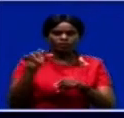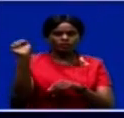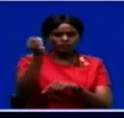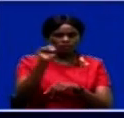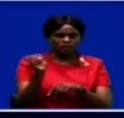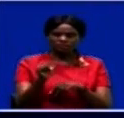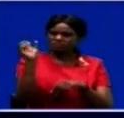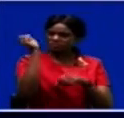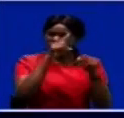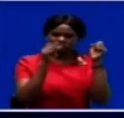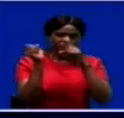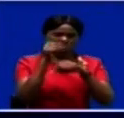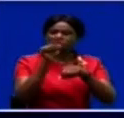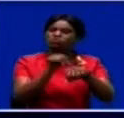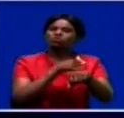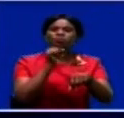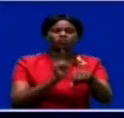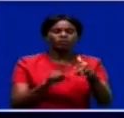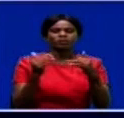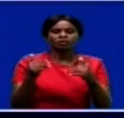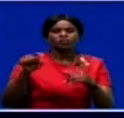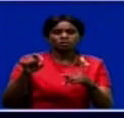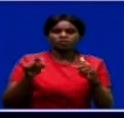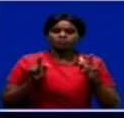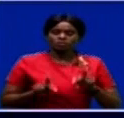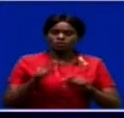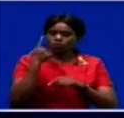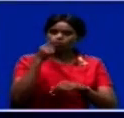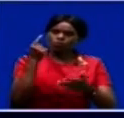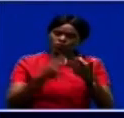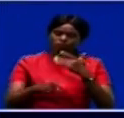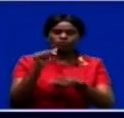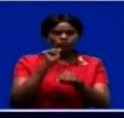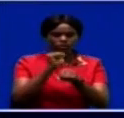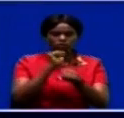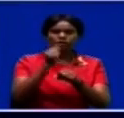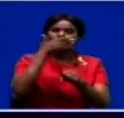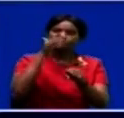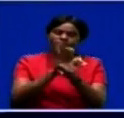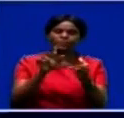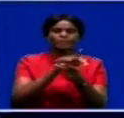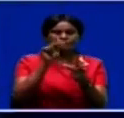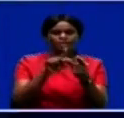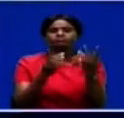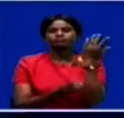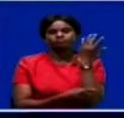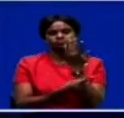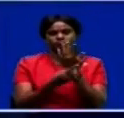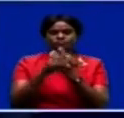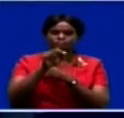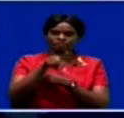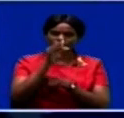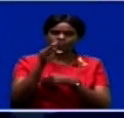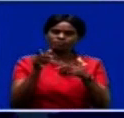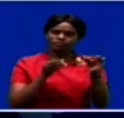Sesheke have been disappointed for a long time and now need someone who will actualize the promise of development. And PF